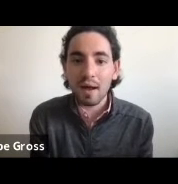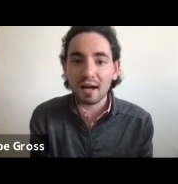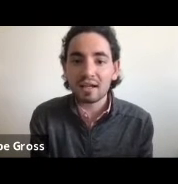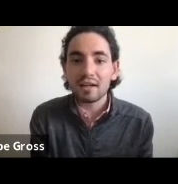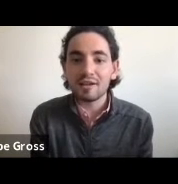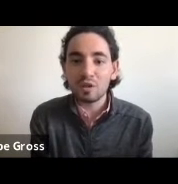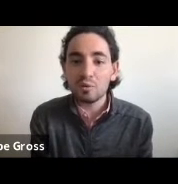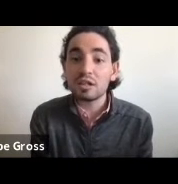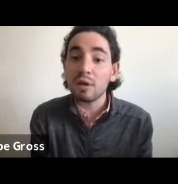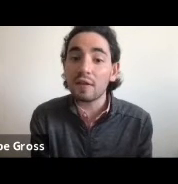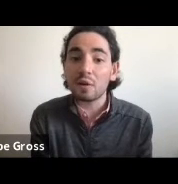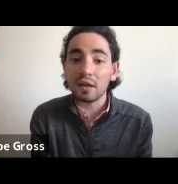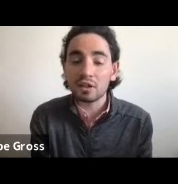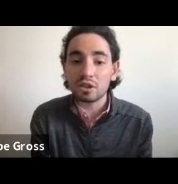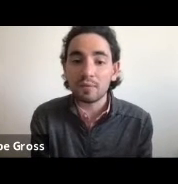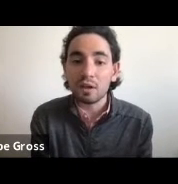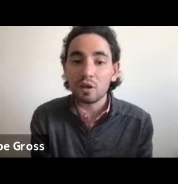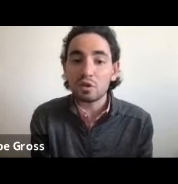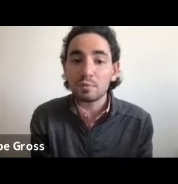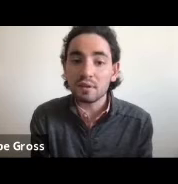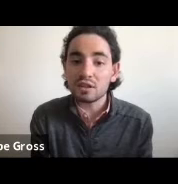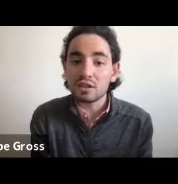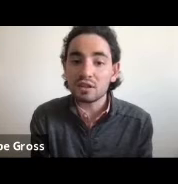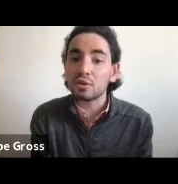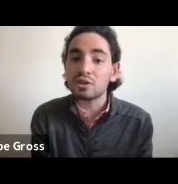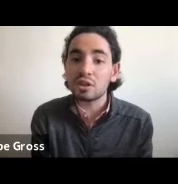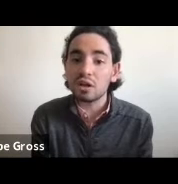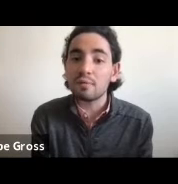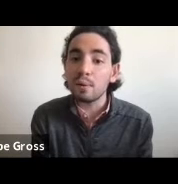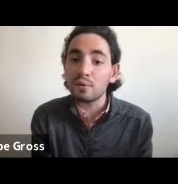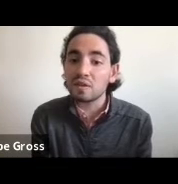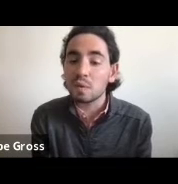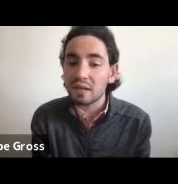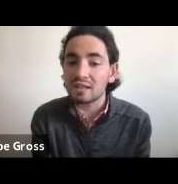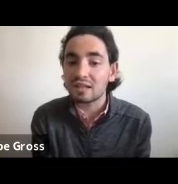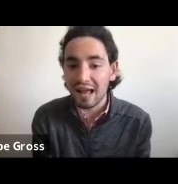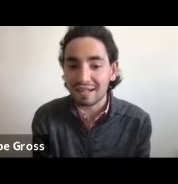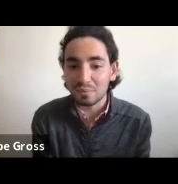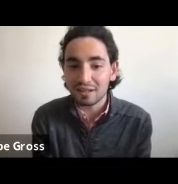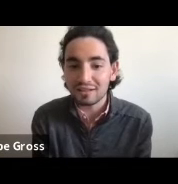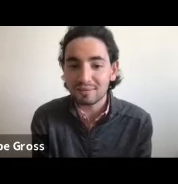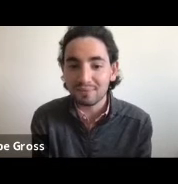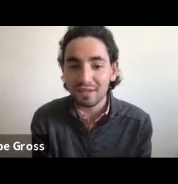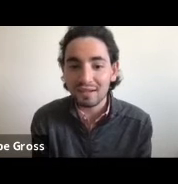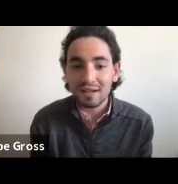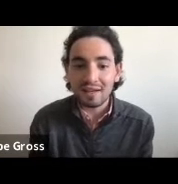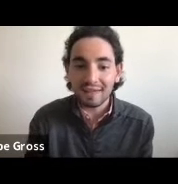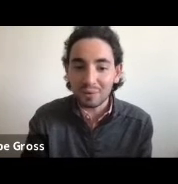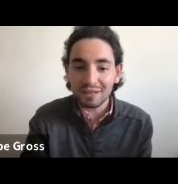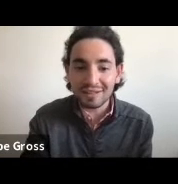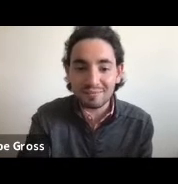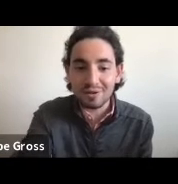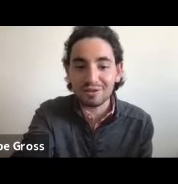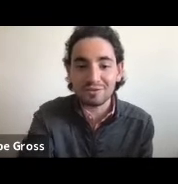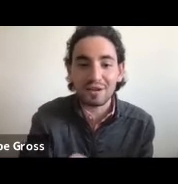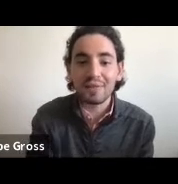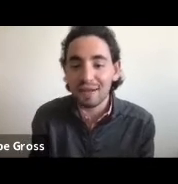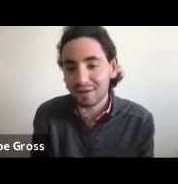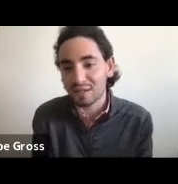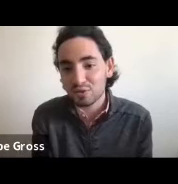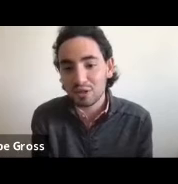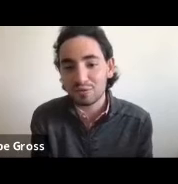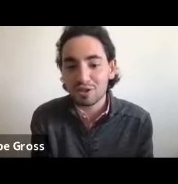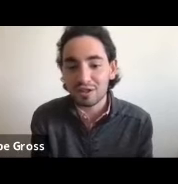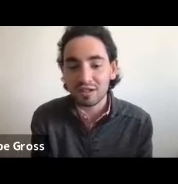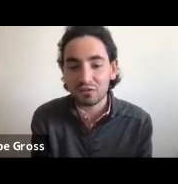Moses unzips his backpack and shows his mother a picture, which Mr. Samuels took of Moses with his classmates. And there we can